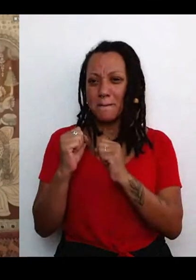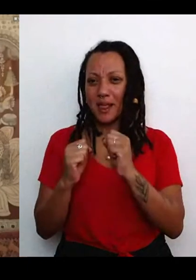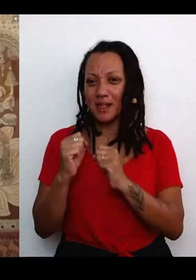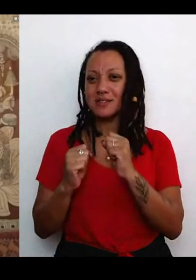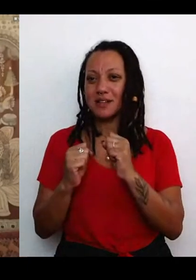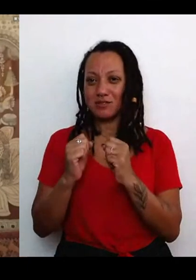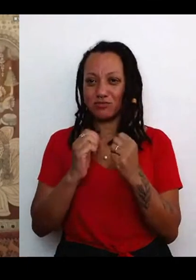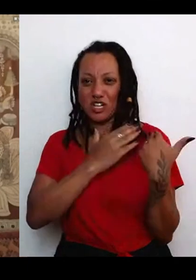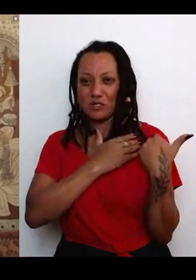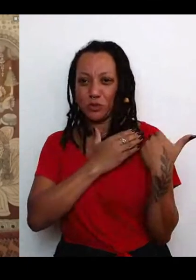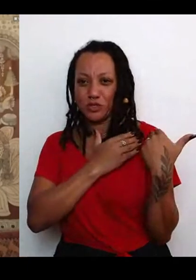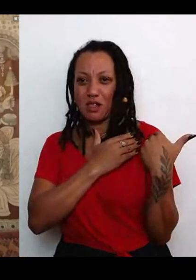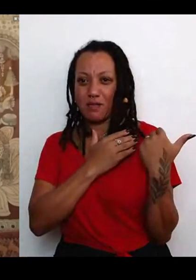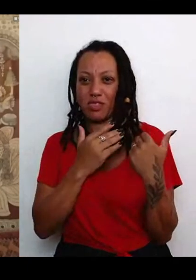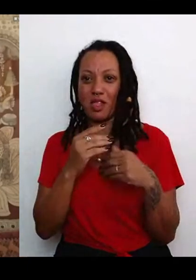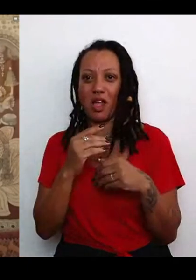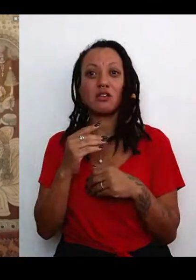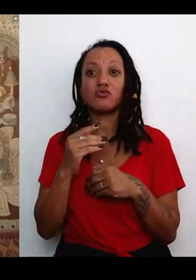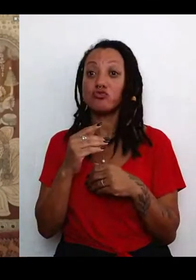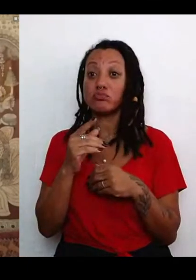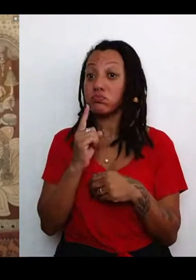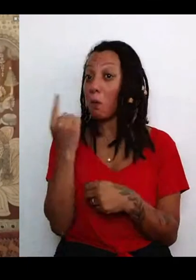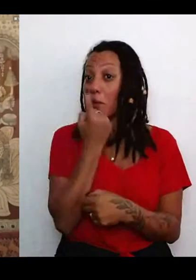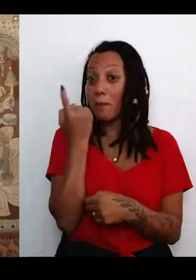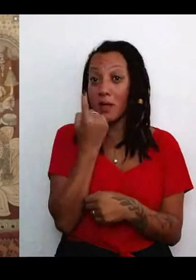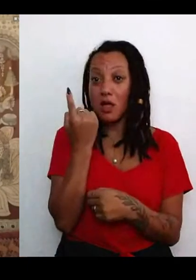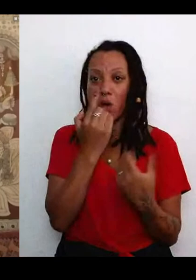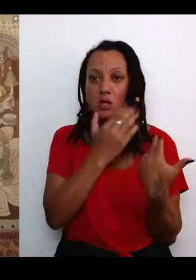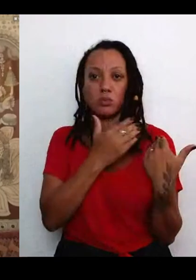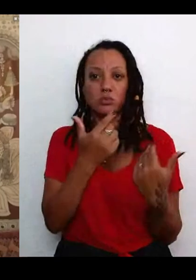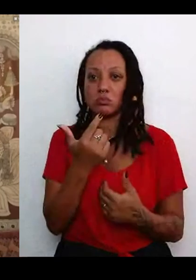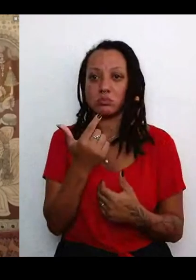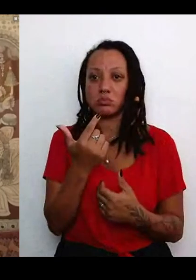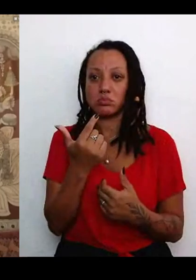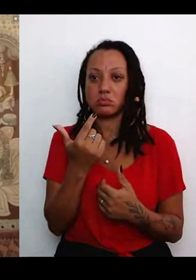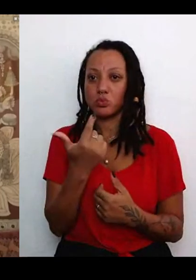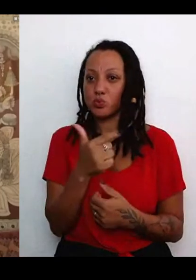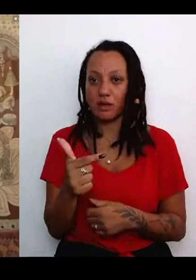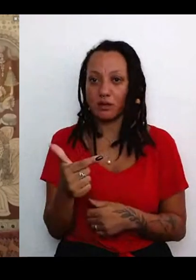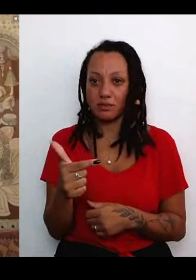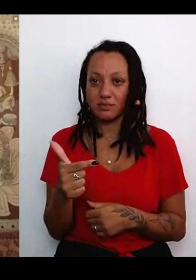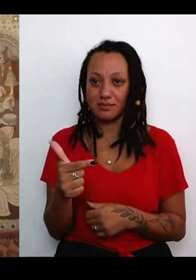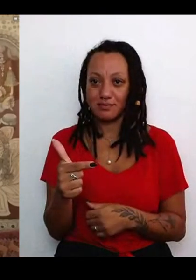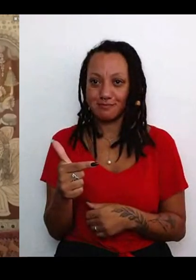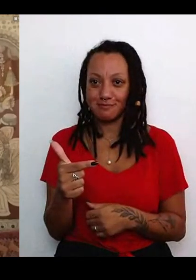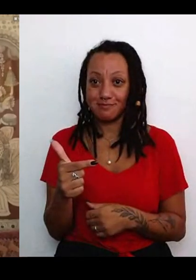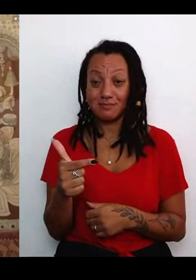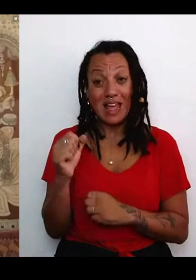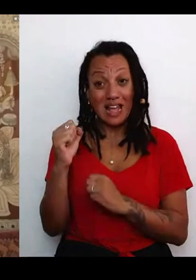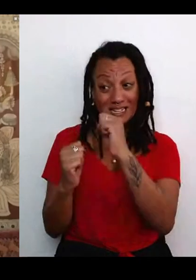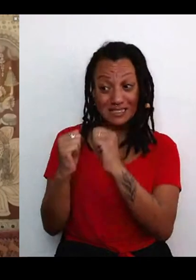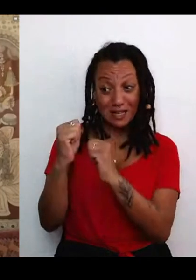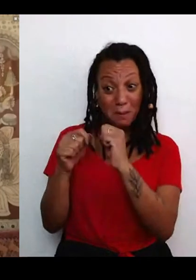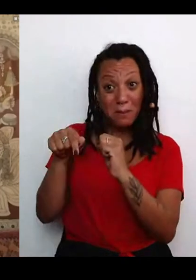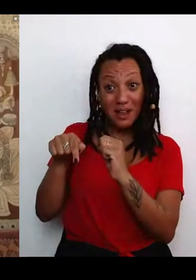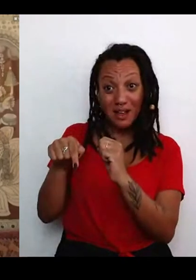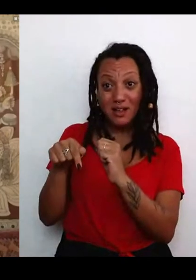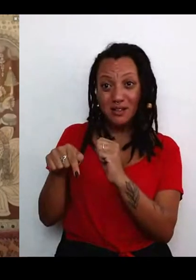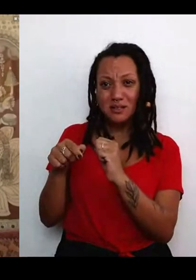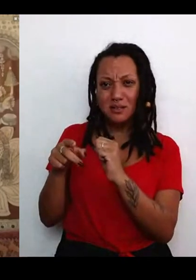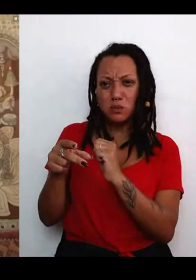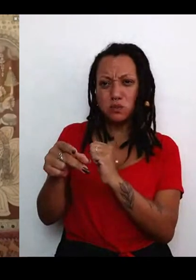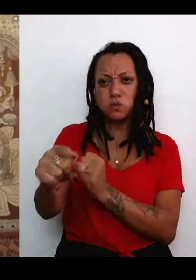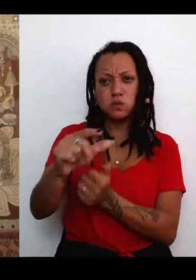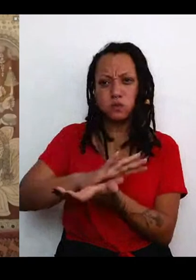assume corporations have been forever but East India Company was created only in 1600 to conquer my land